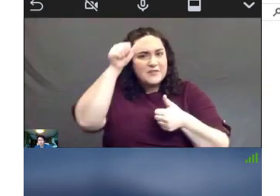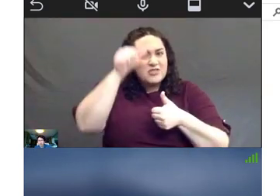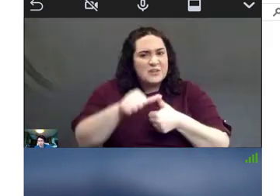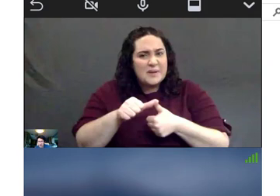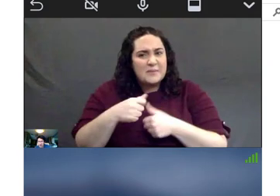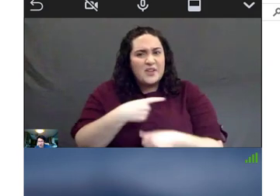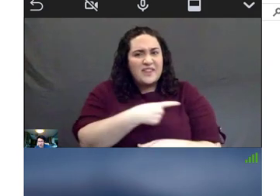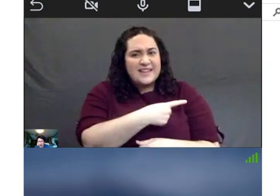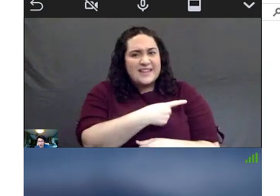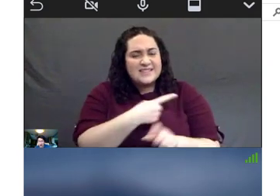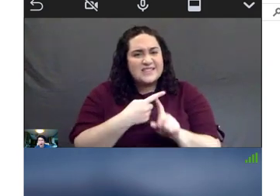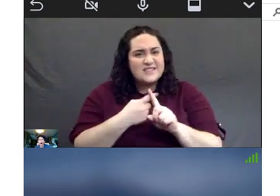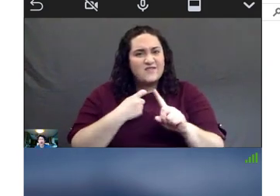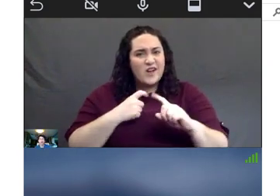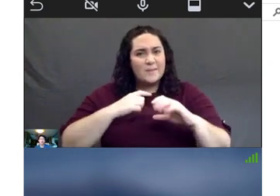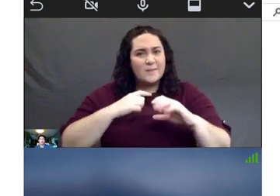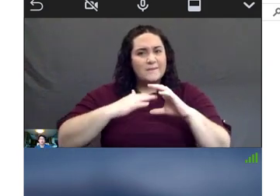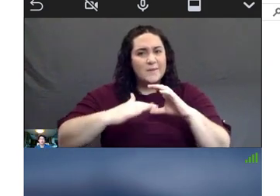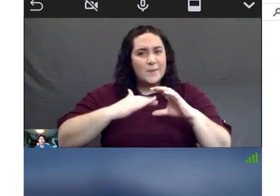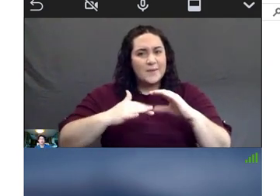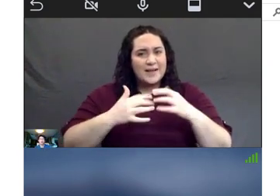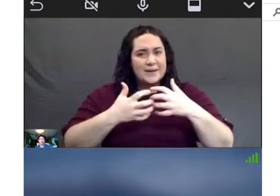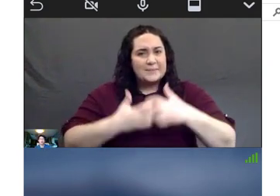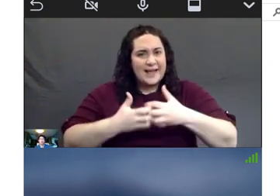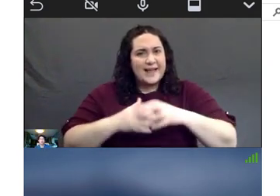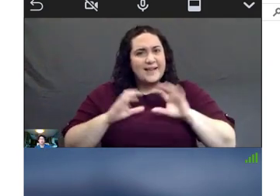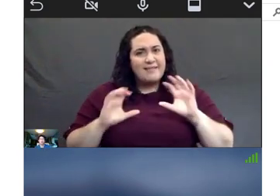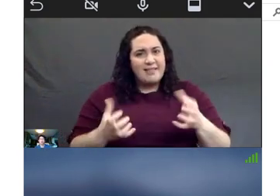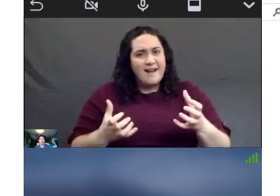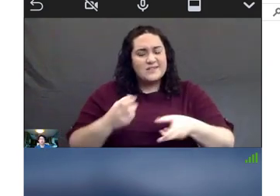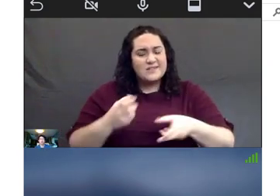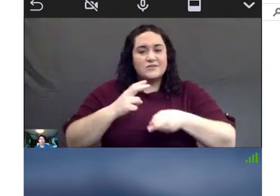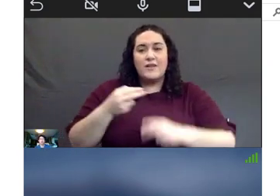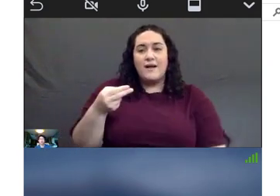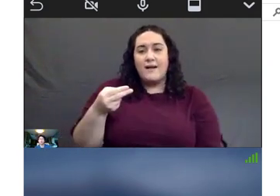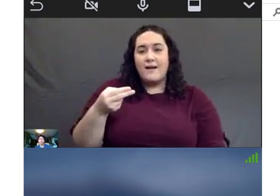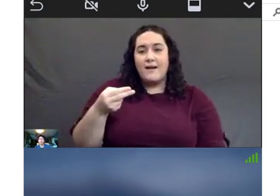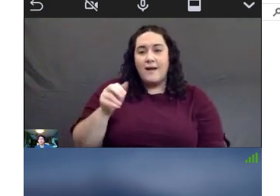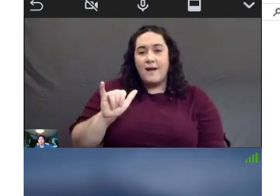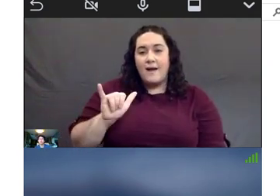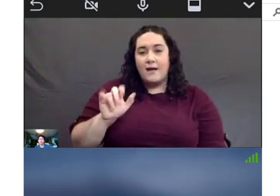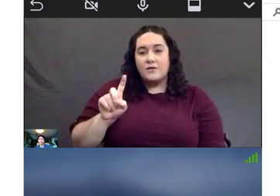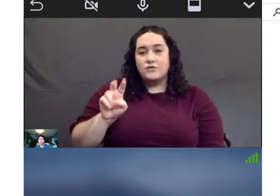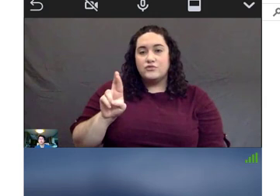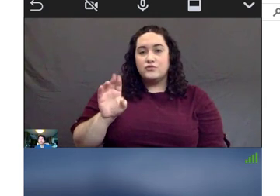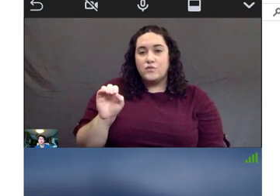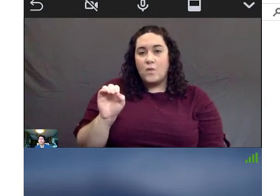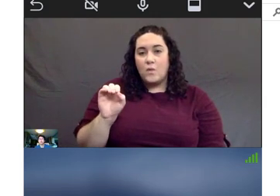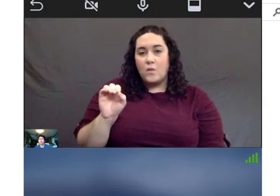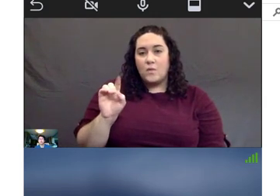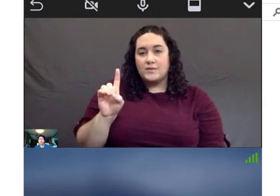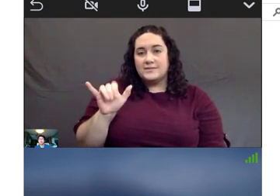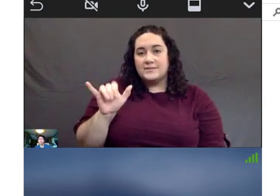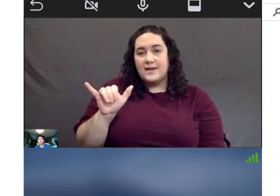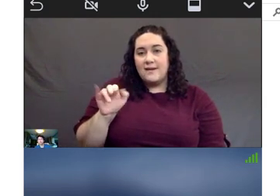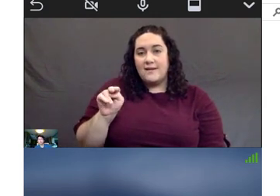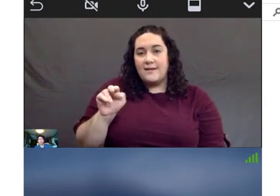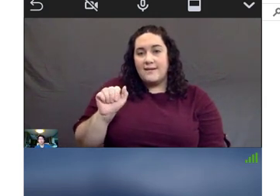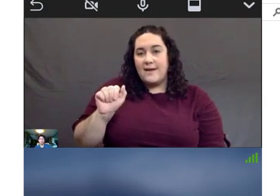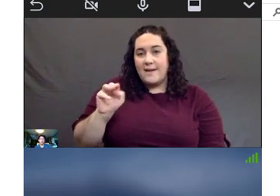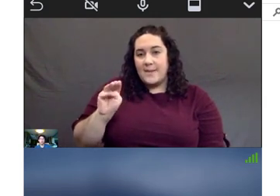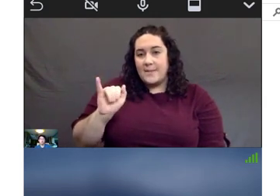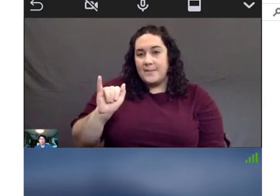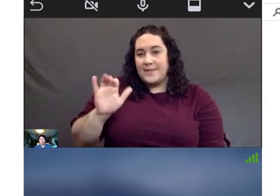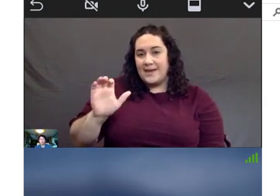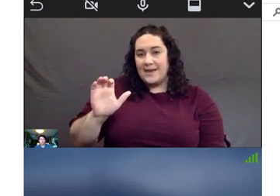from fluid mechanics, is the hydrodynamic boundary layer. So what happens to the velocity profiles? Right, so here, if we have a